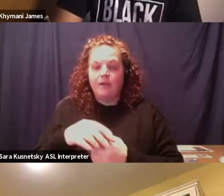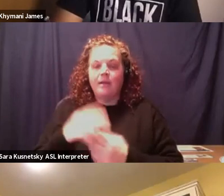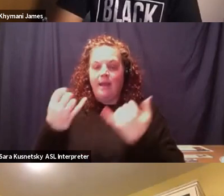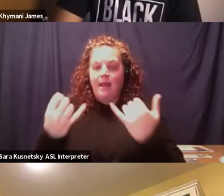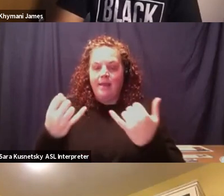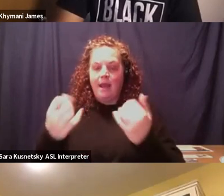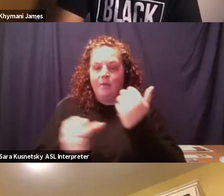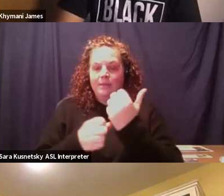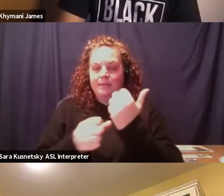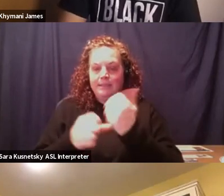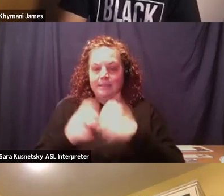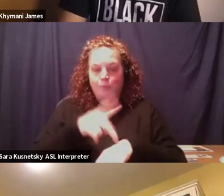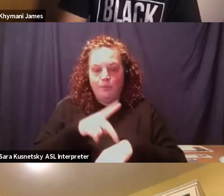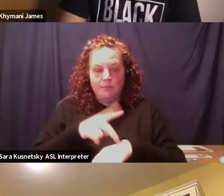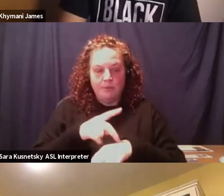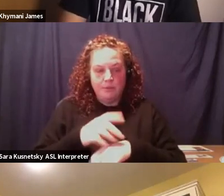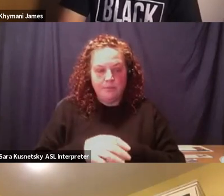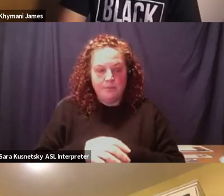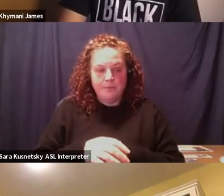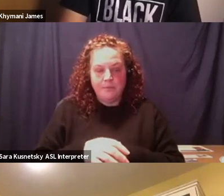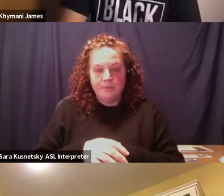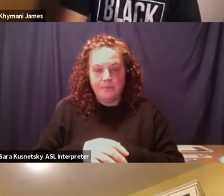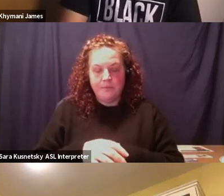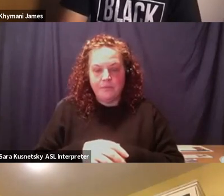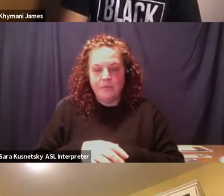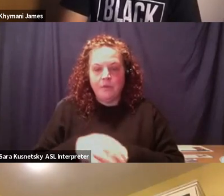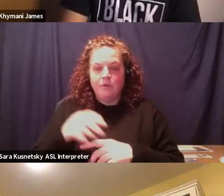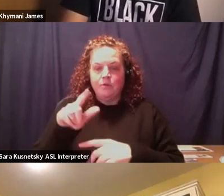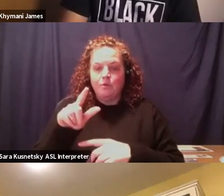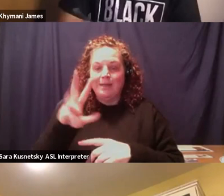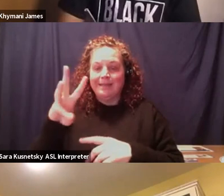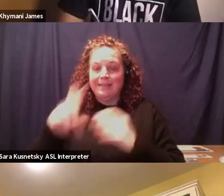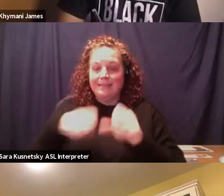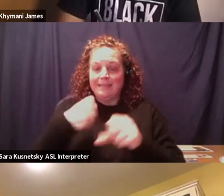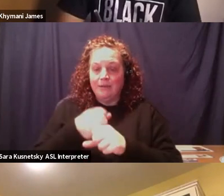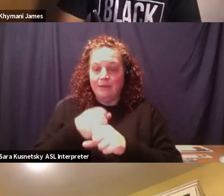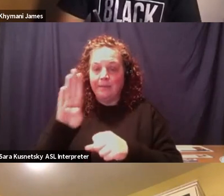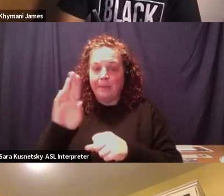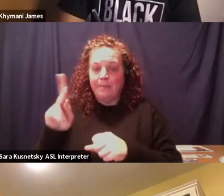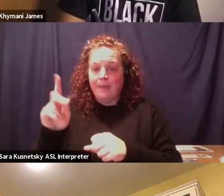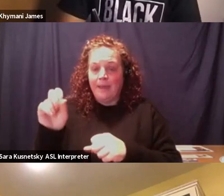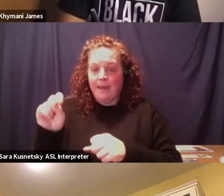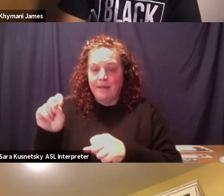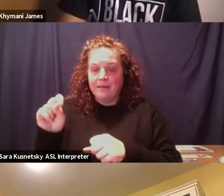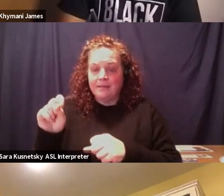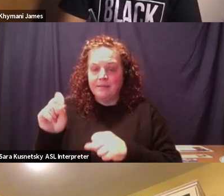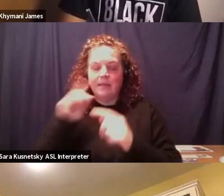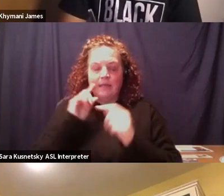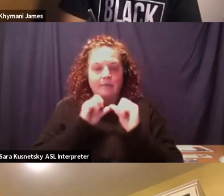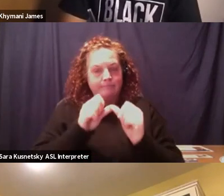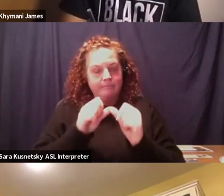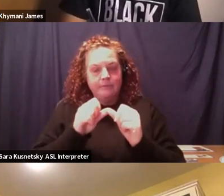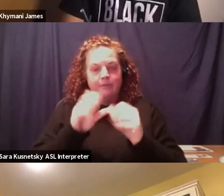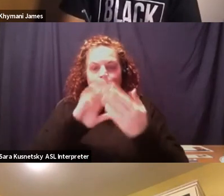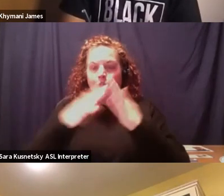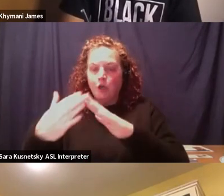the assistant principal. Throughout his 26 years at Boston Public Schools, he has always pushed for safe, equitable, and sustainable urban